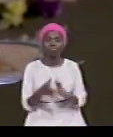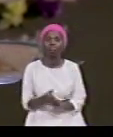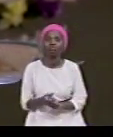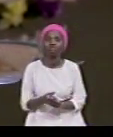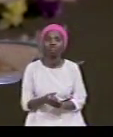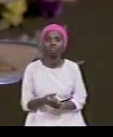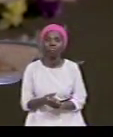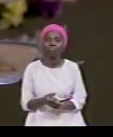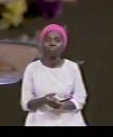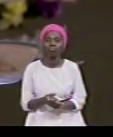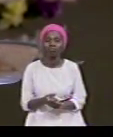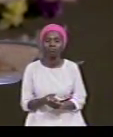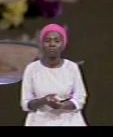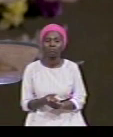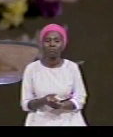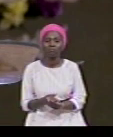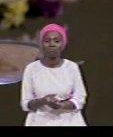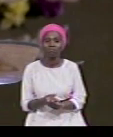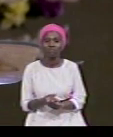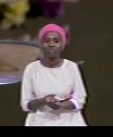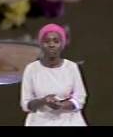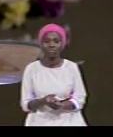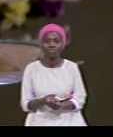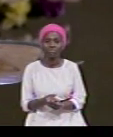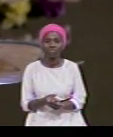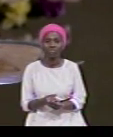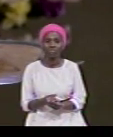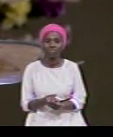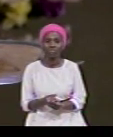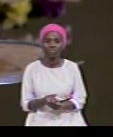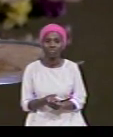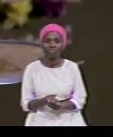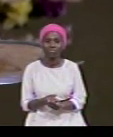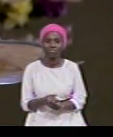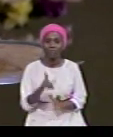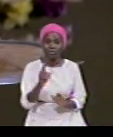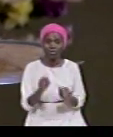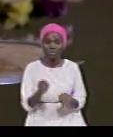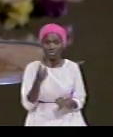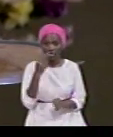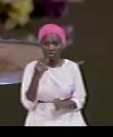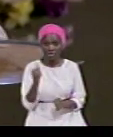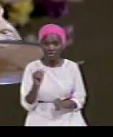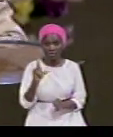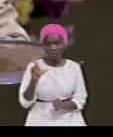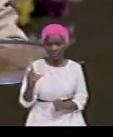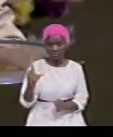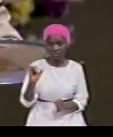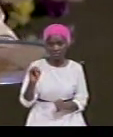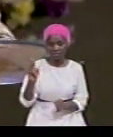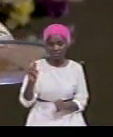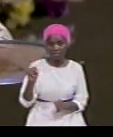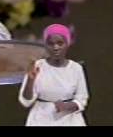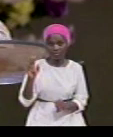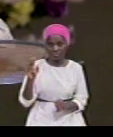be of more assistance to you. You can see a link there,